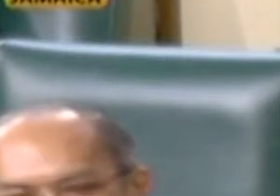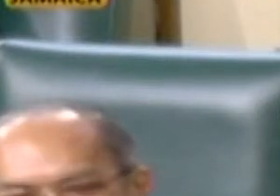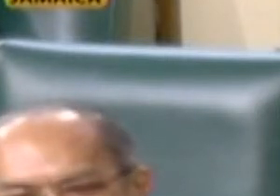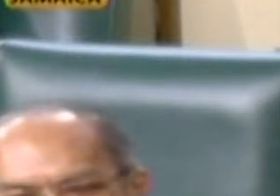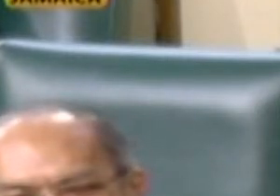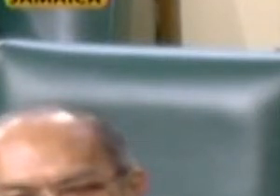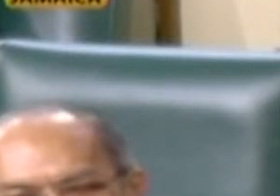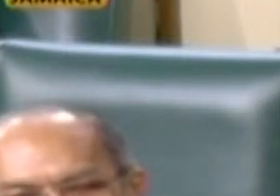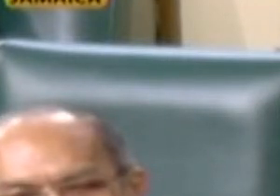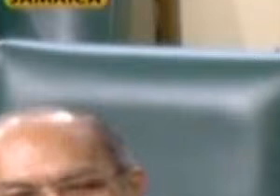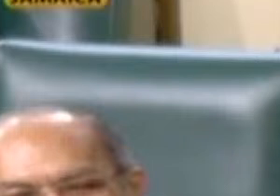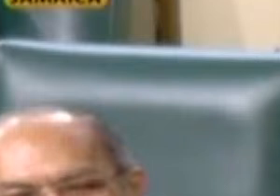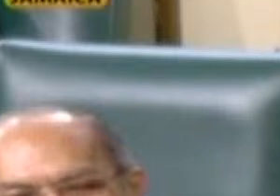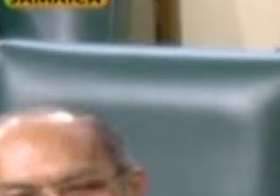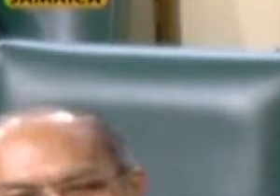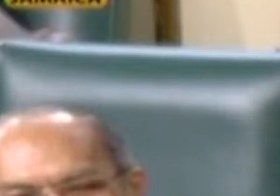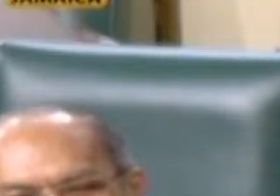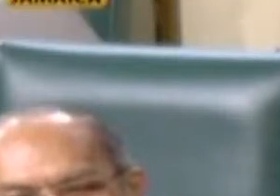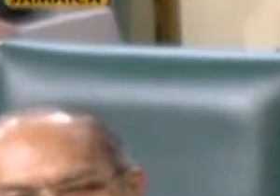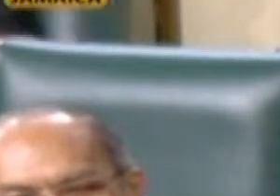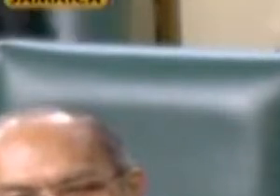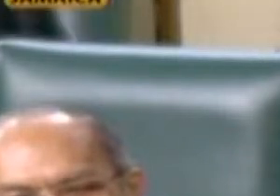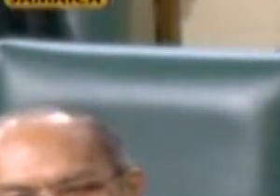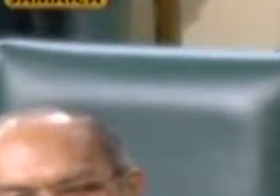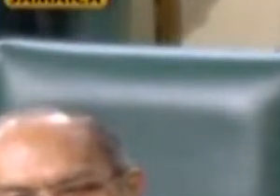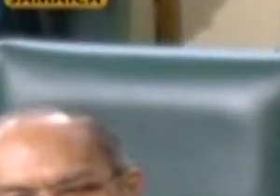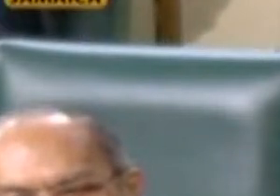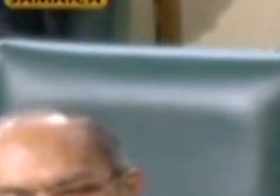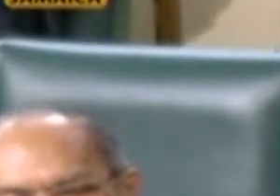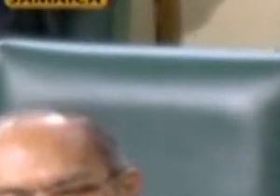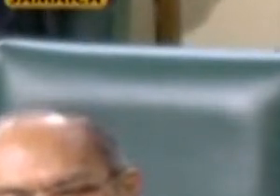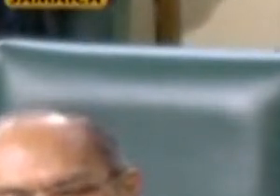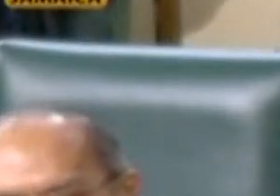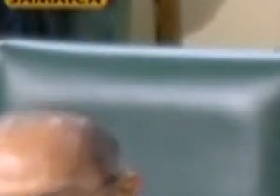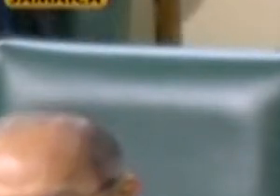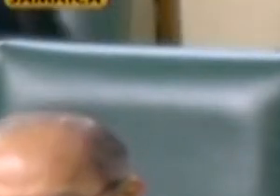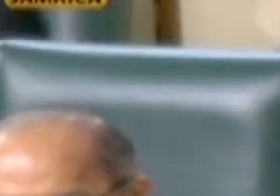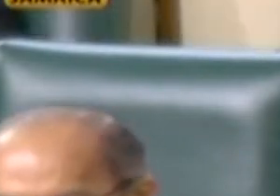And I now ask that the debate be suspended